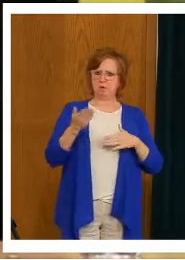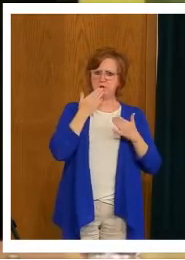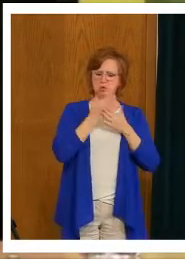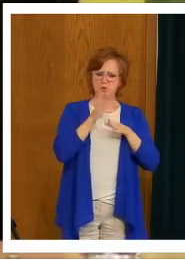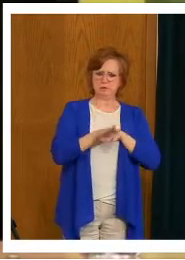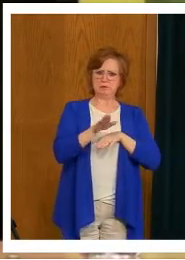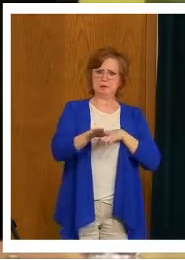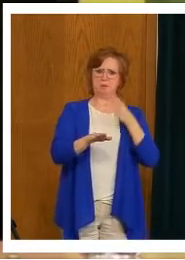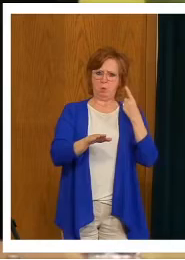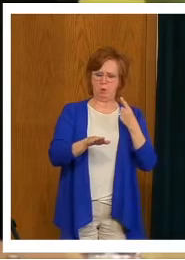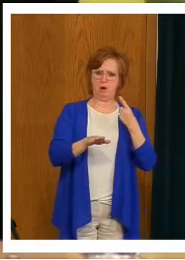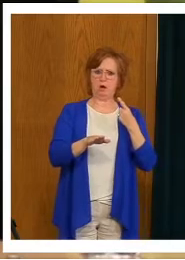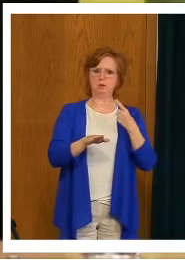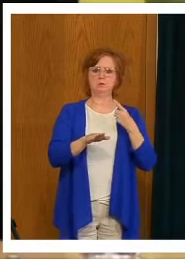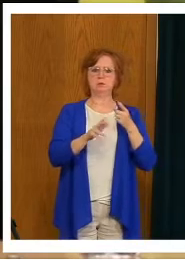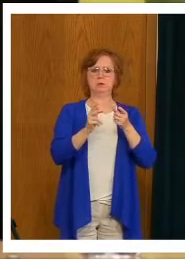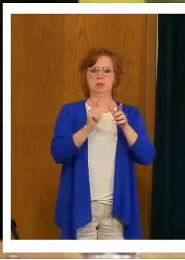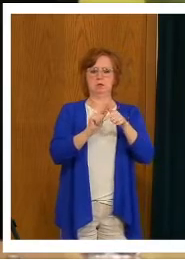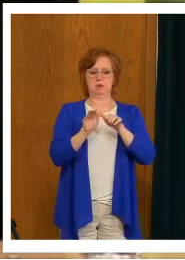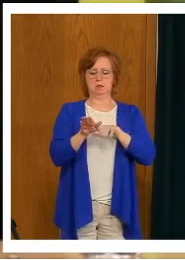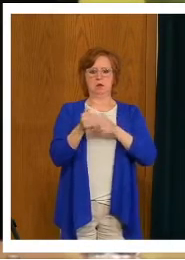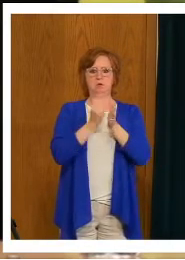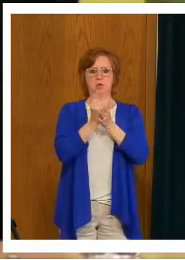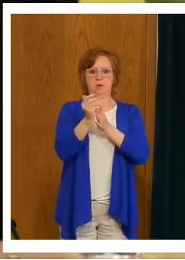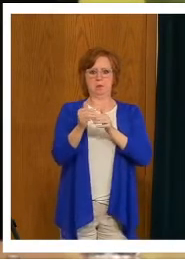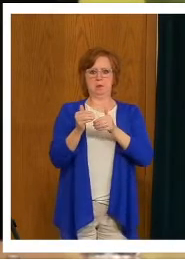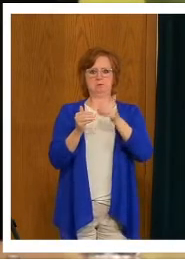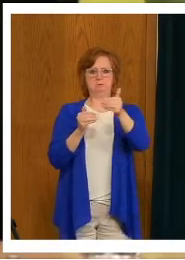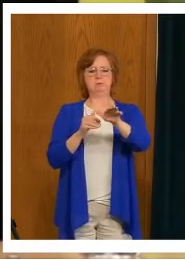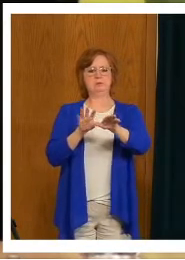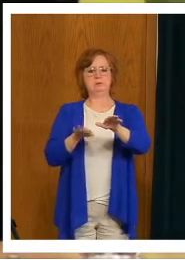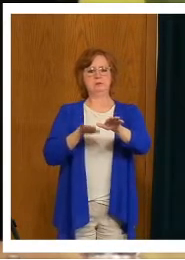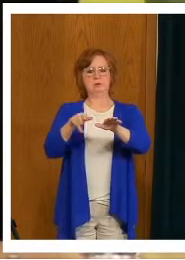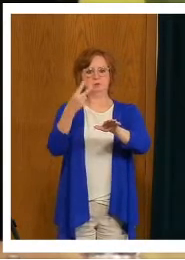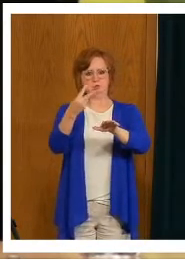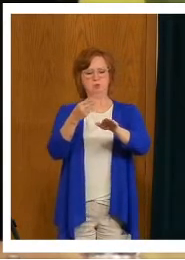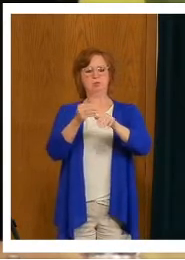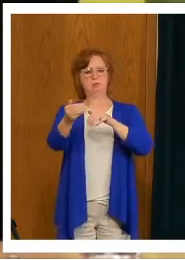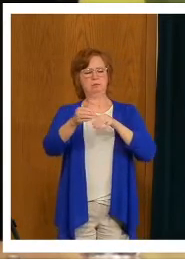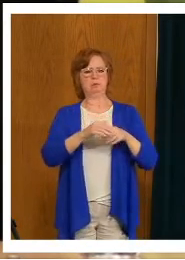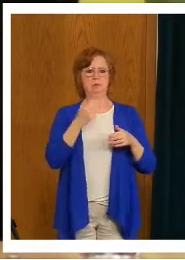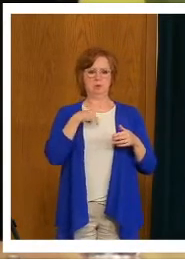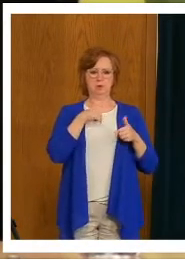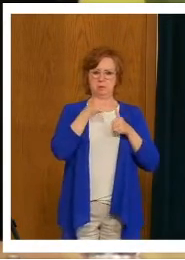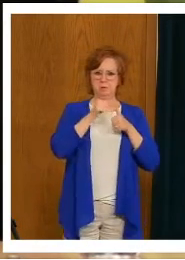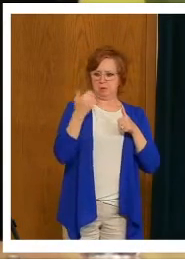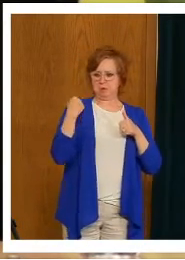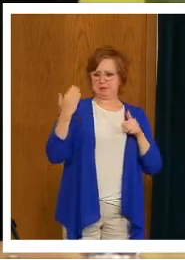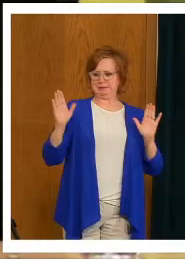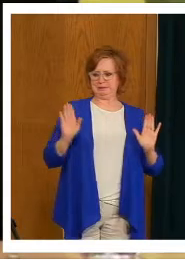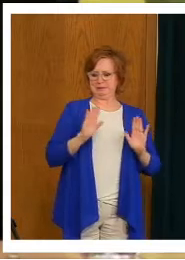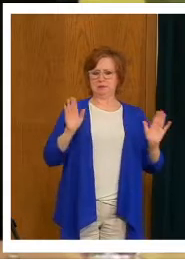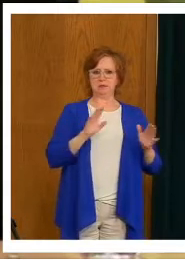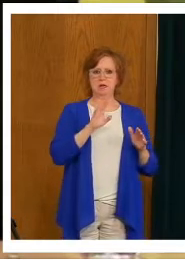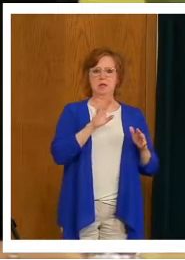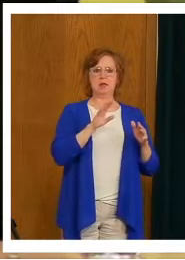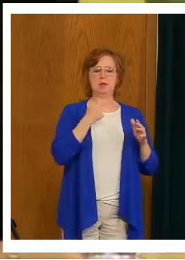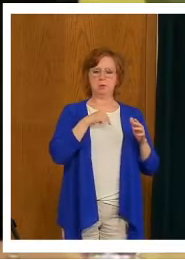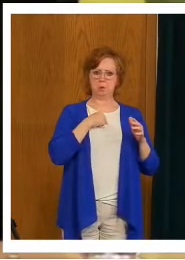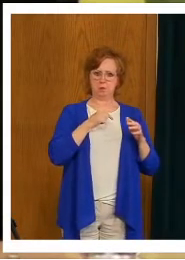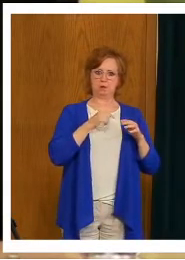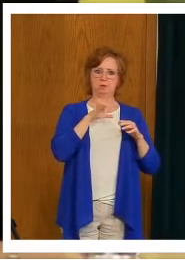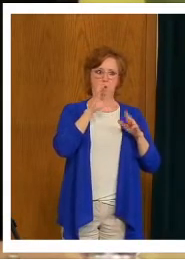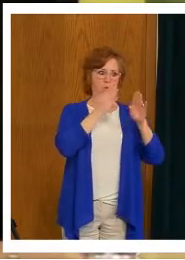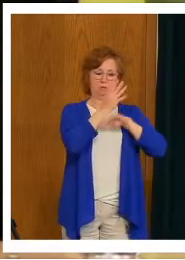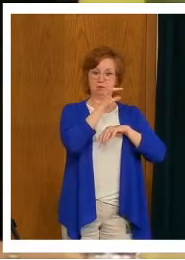the achievement level. For example, we reached the 70% of 40 and over last Sunday. May 30th is our date then,